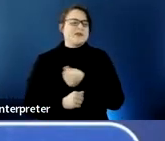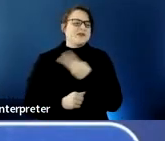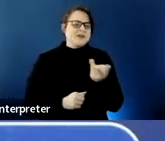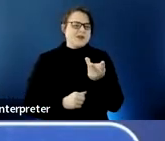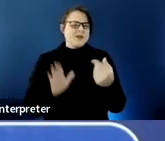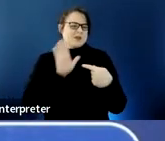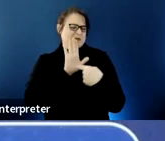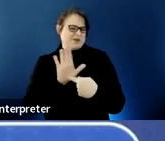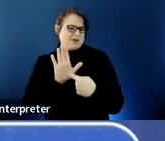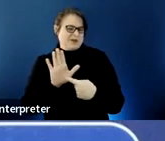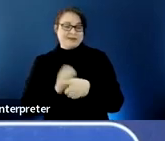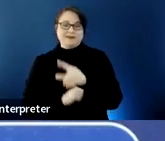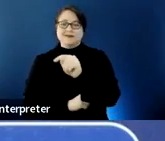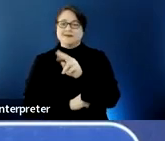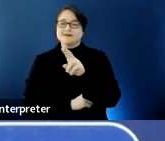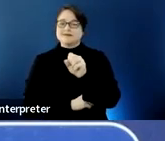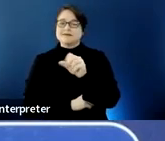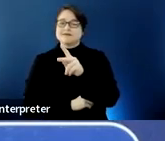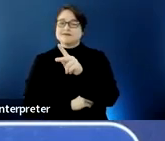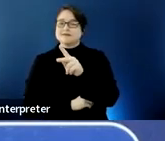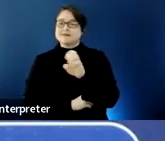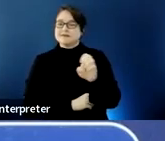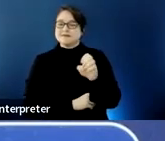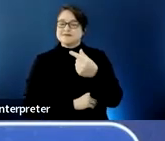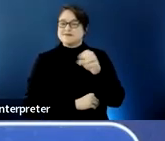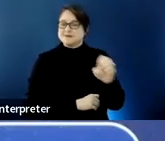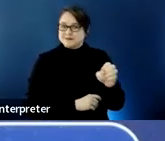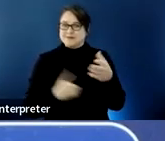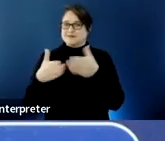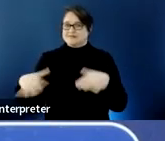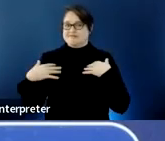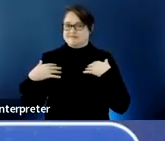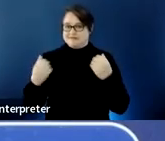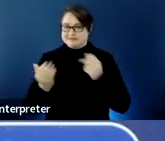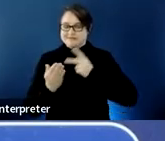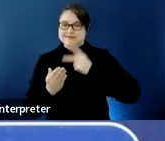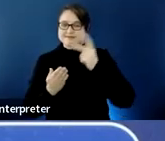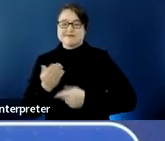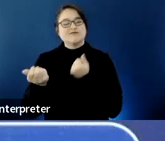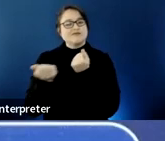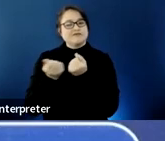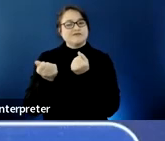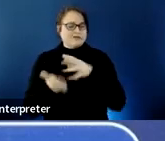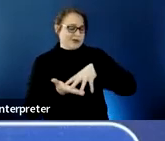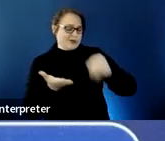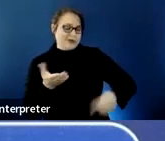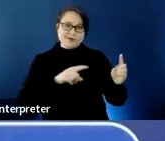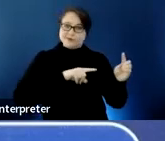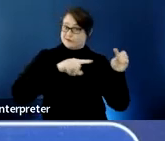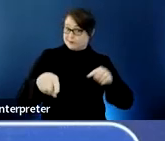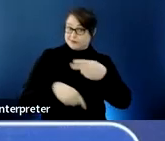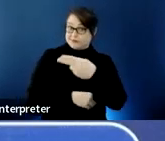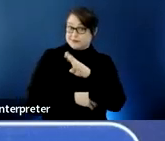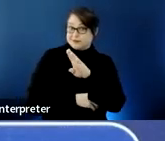The Tuskegee Public Health Ethics Program supports public health ethics training of students attending HBCUs by providing